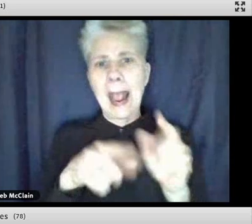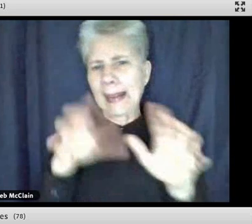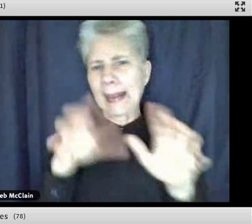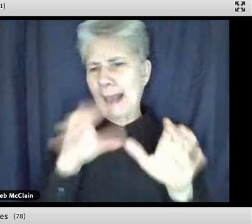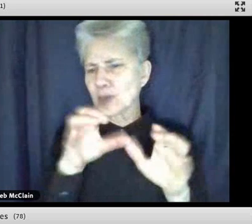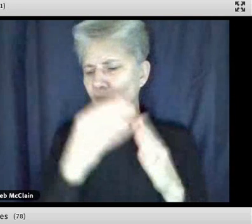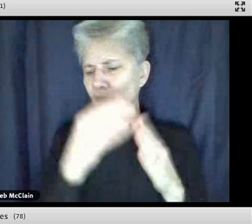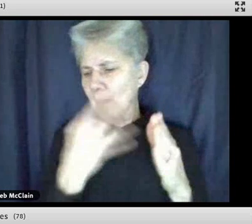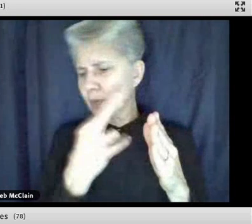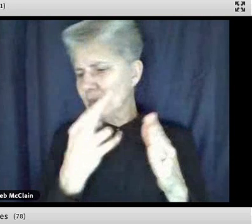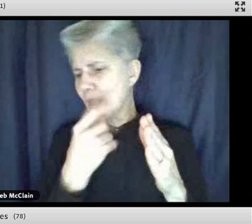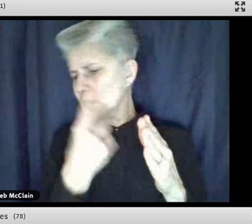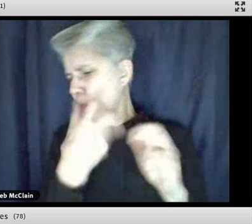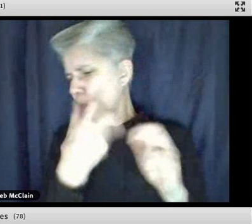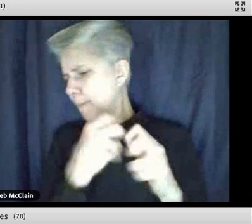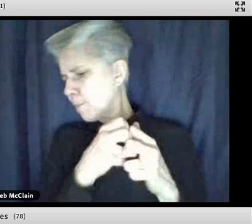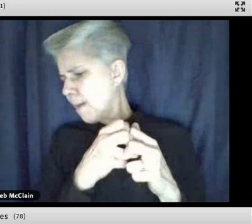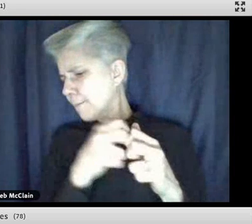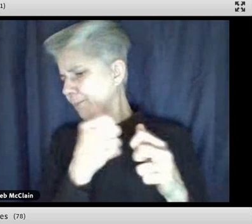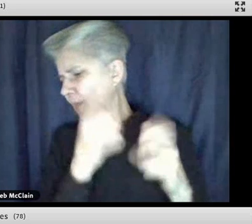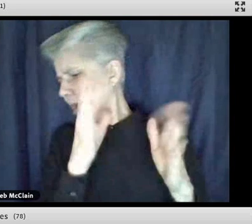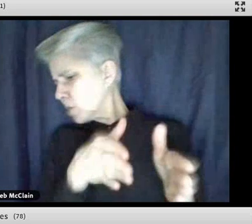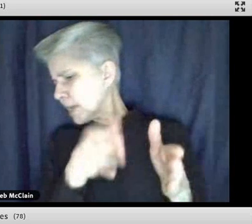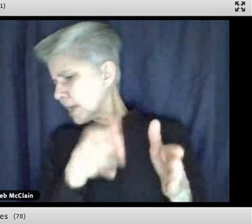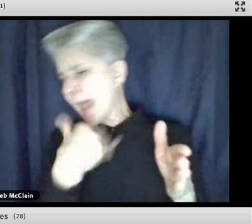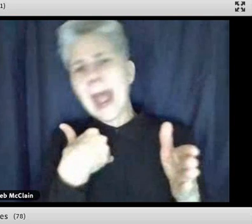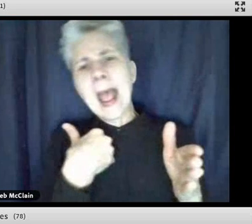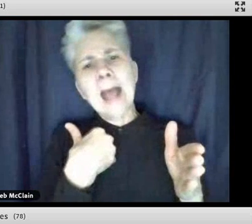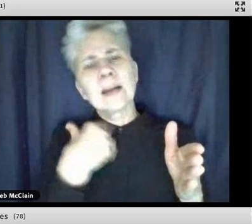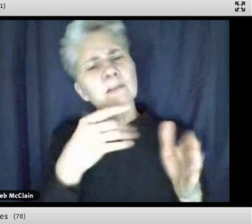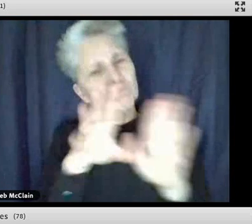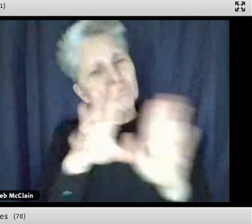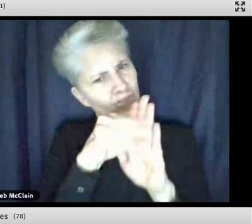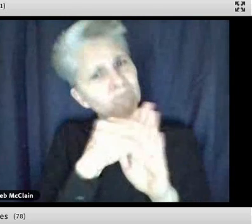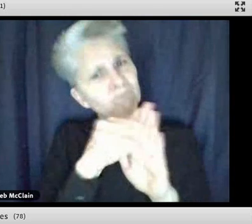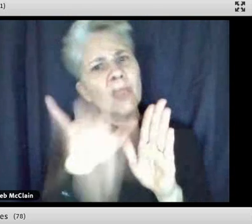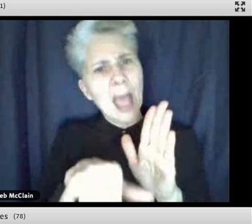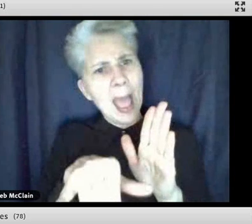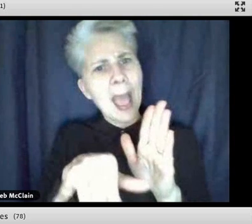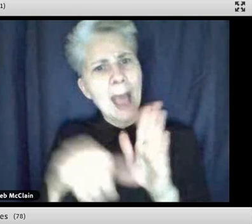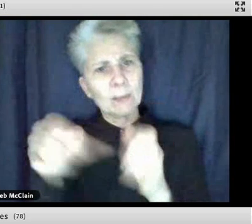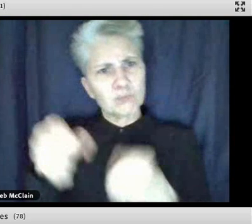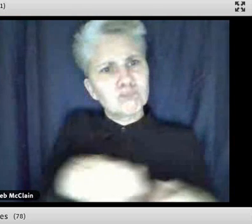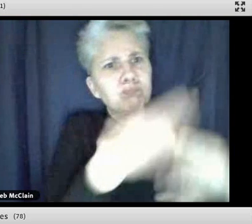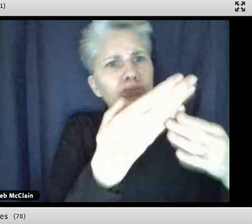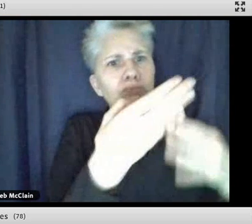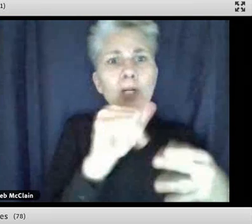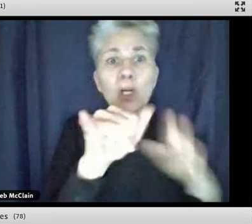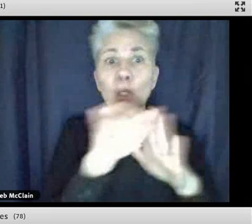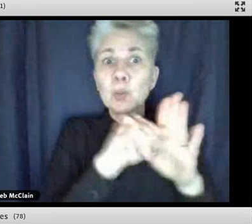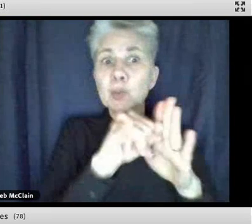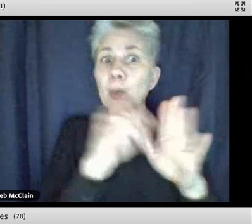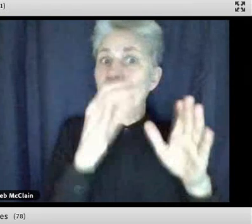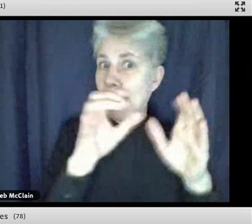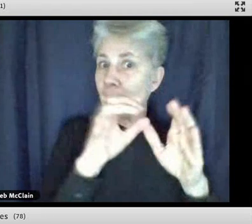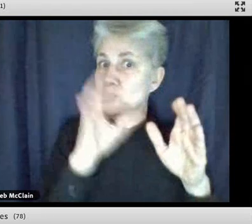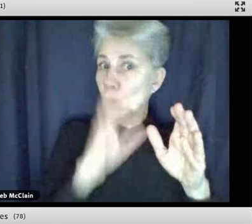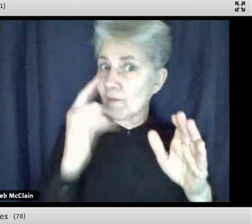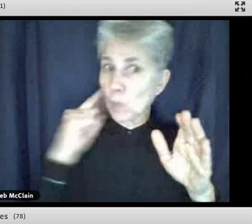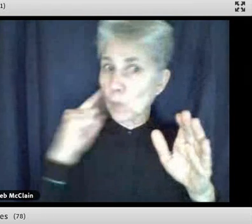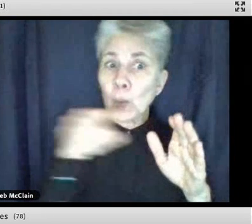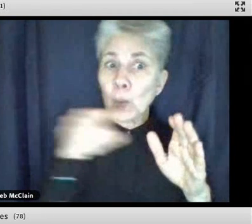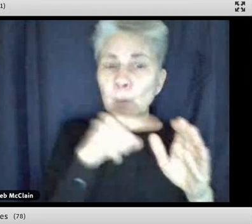some problem that somebody else had, record it to YouTube afterwards, and it'll do the captions for you. So think